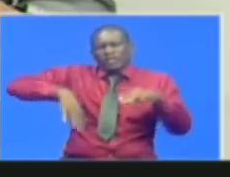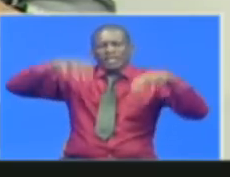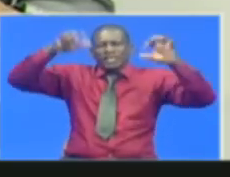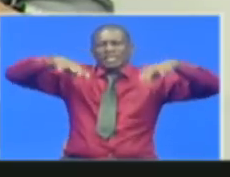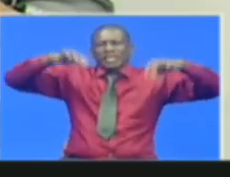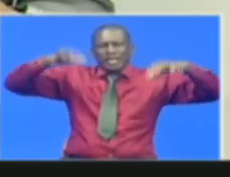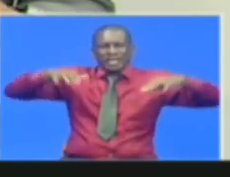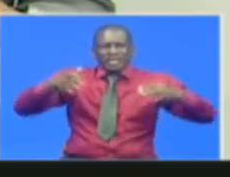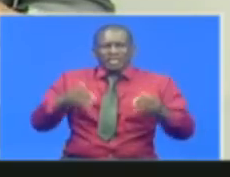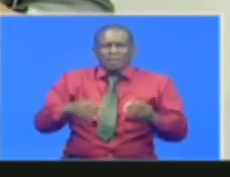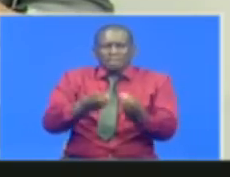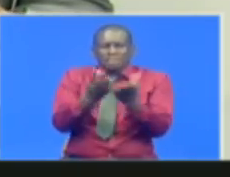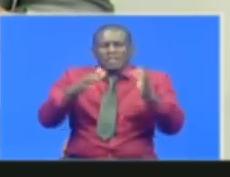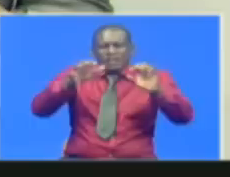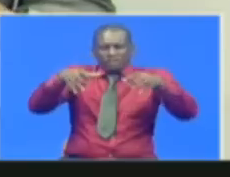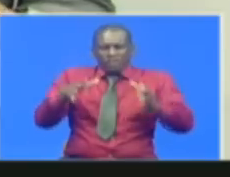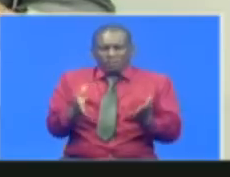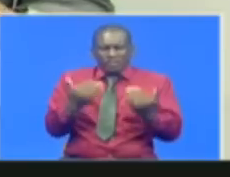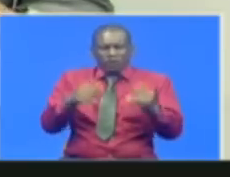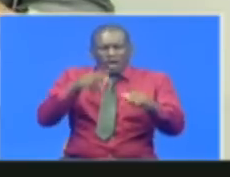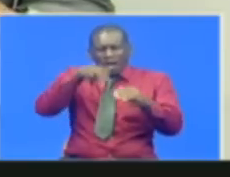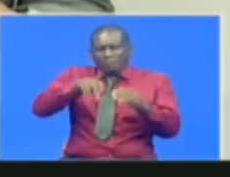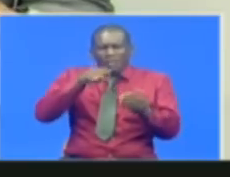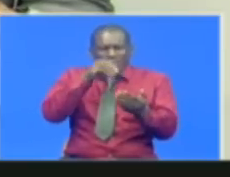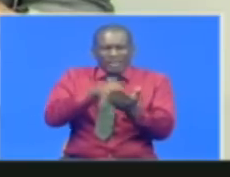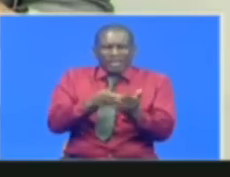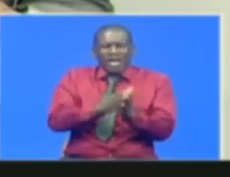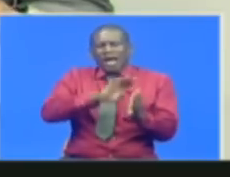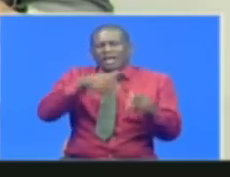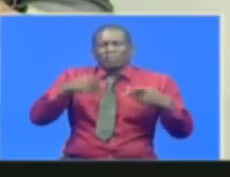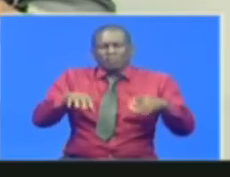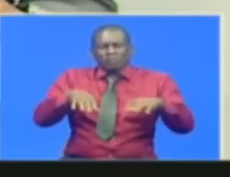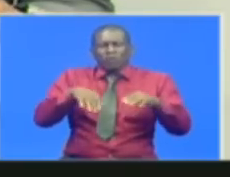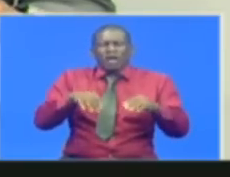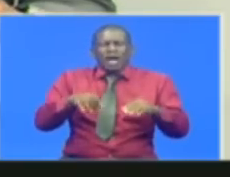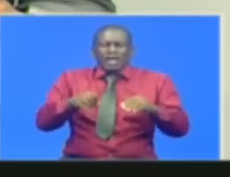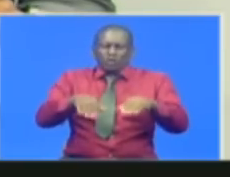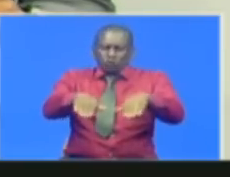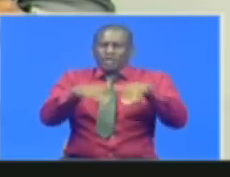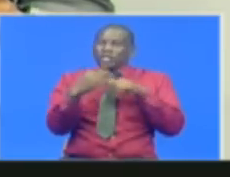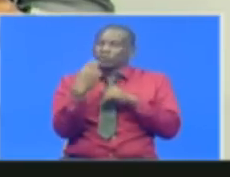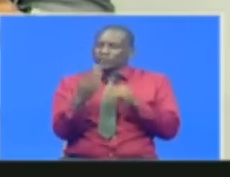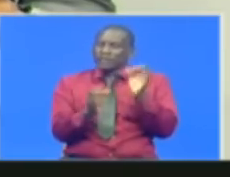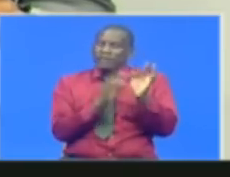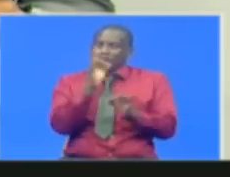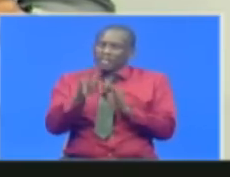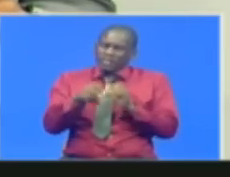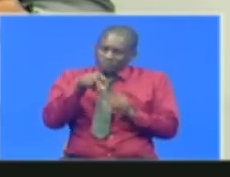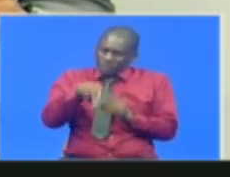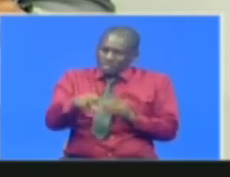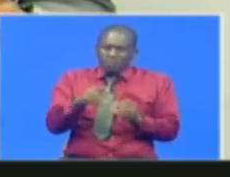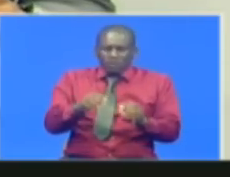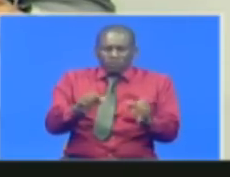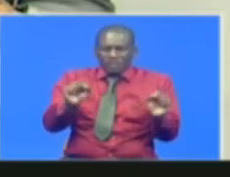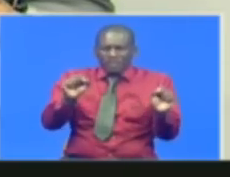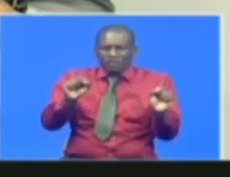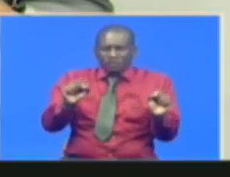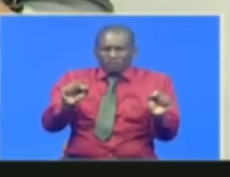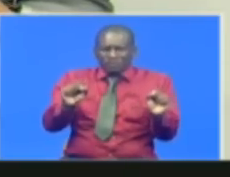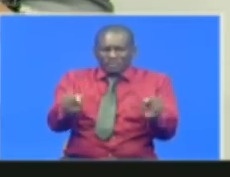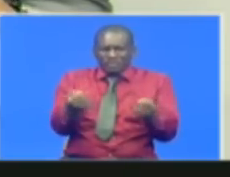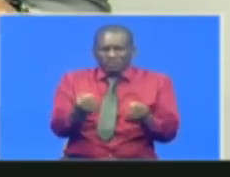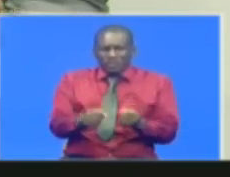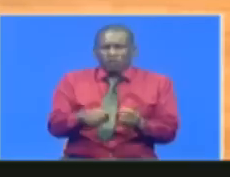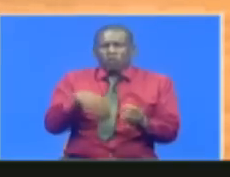season. Many farmers are now replanting while others adopt a wait-and-see attitude to see if their crop will survive. Gabriel Kudaka with